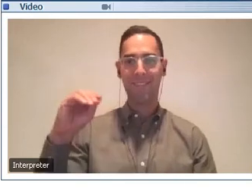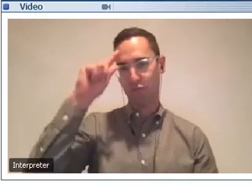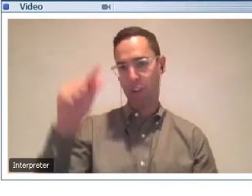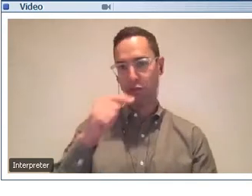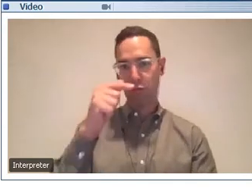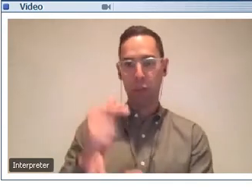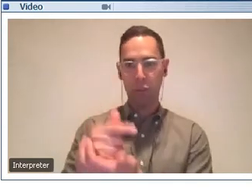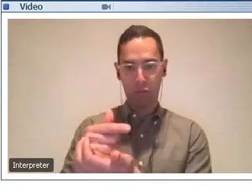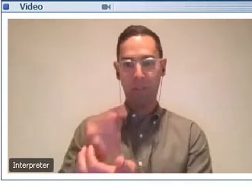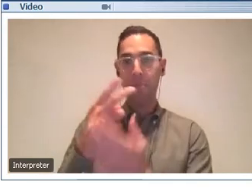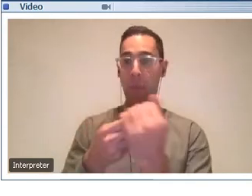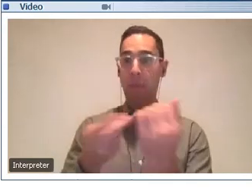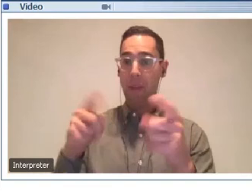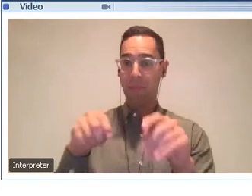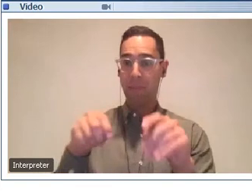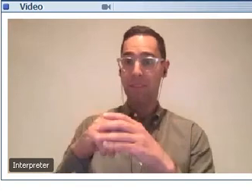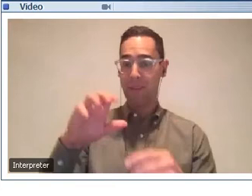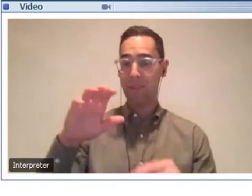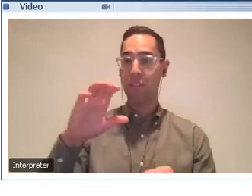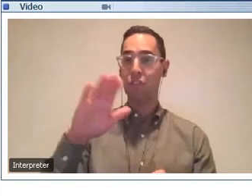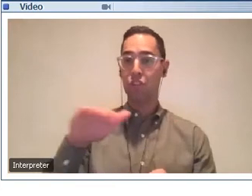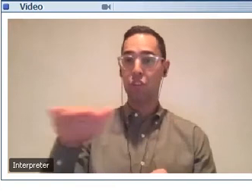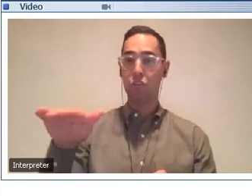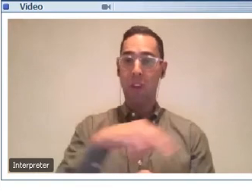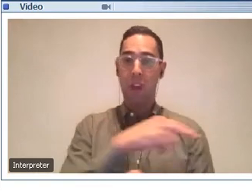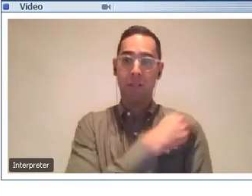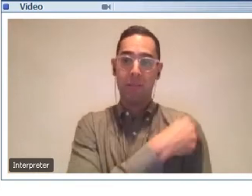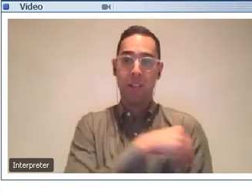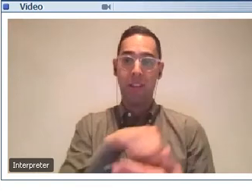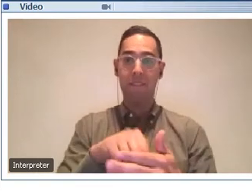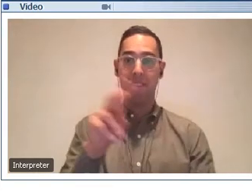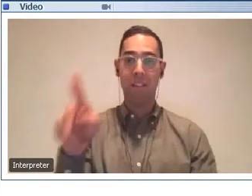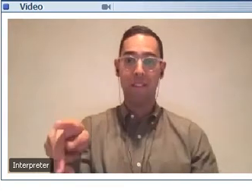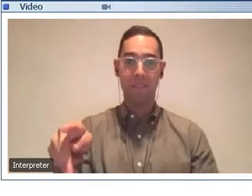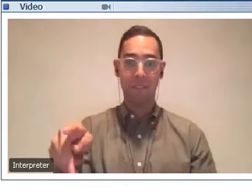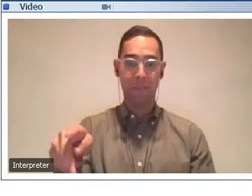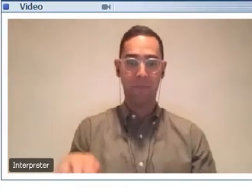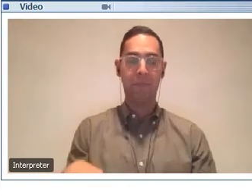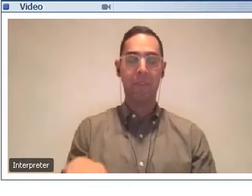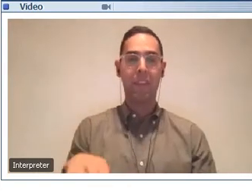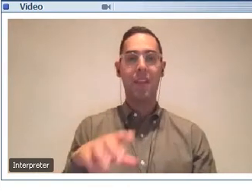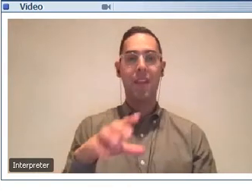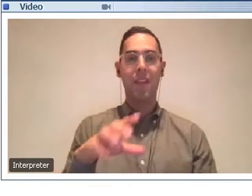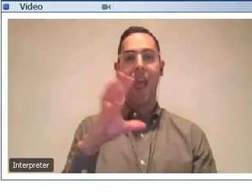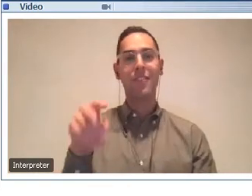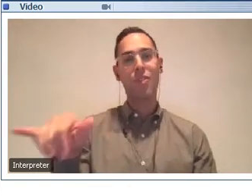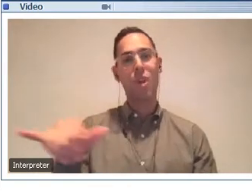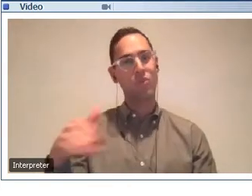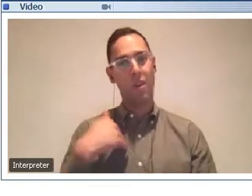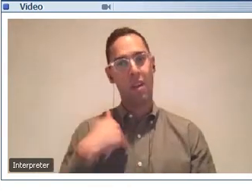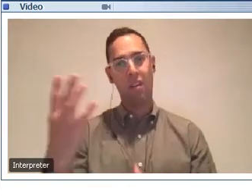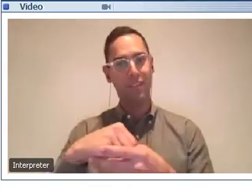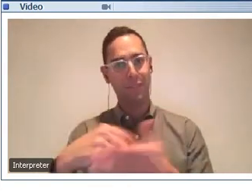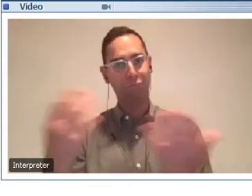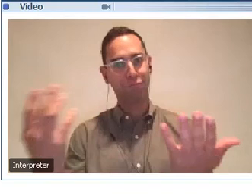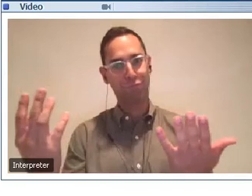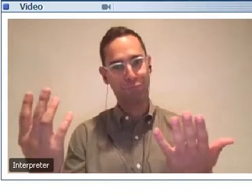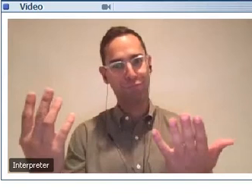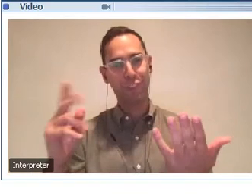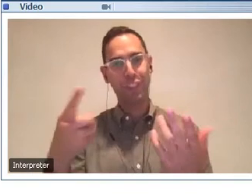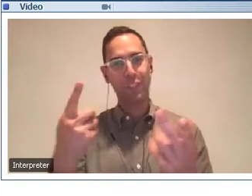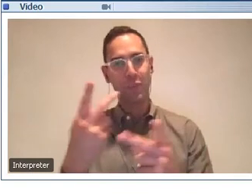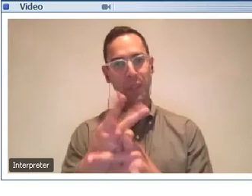included 4 additional life-threatening diseases, and she also had autism, just to keep it interesting. And we were fortunate that New